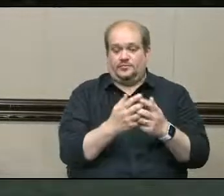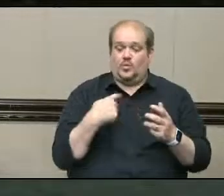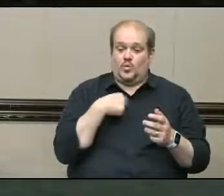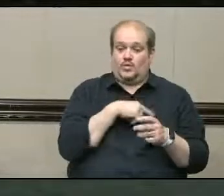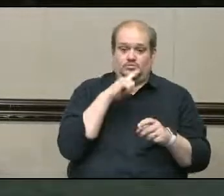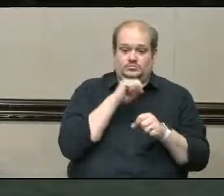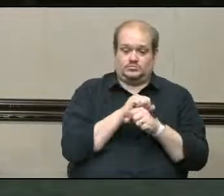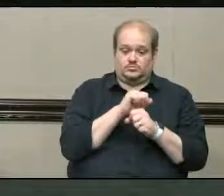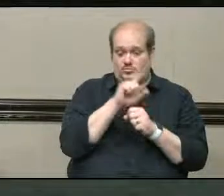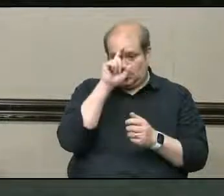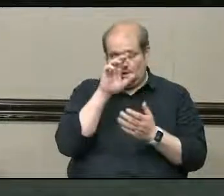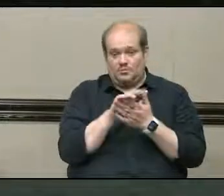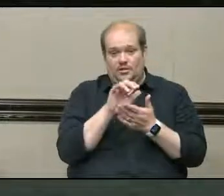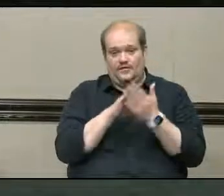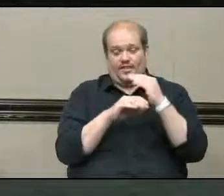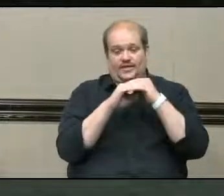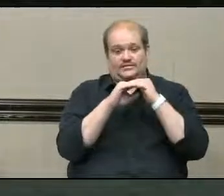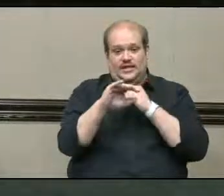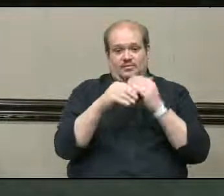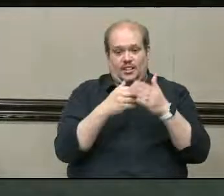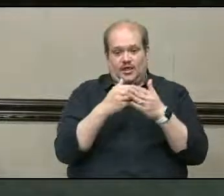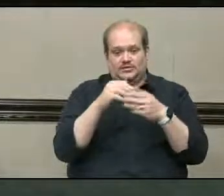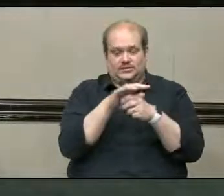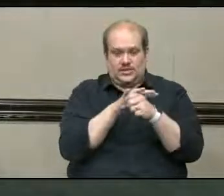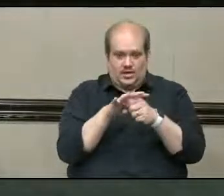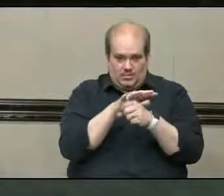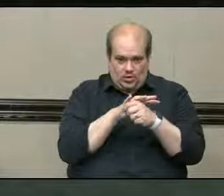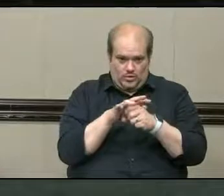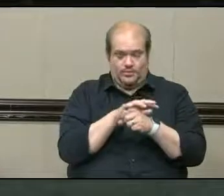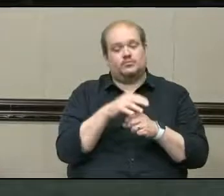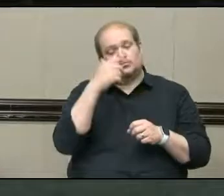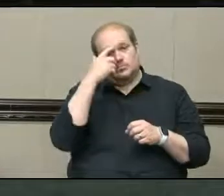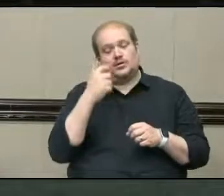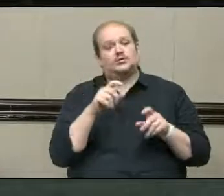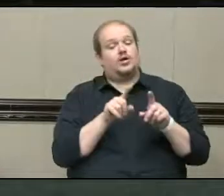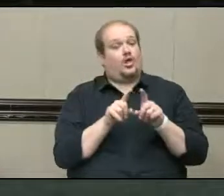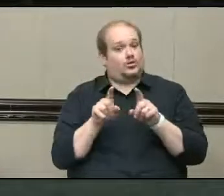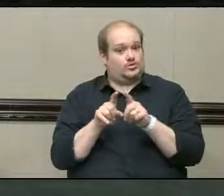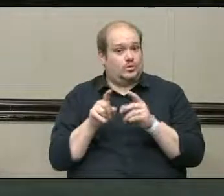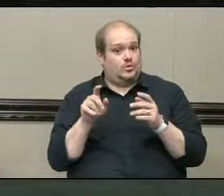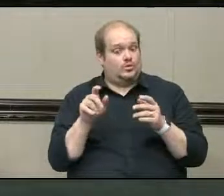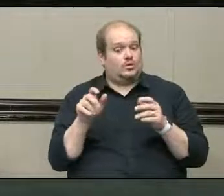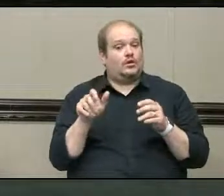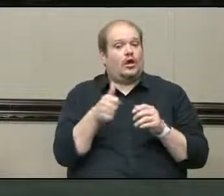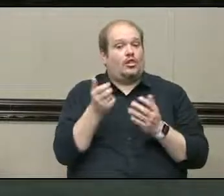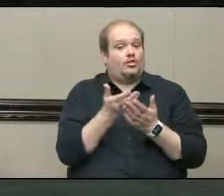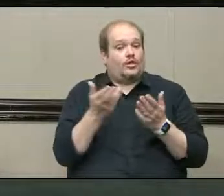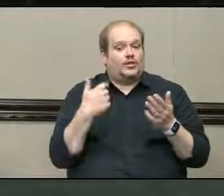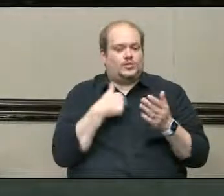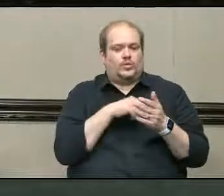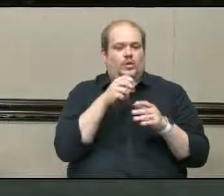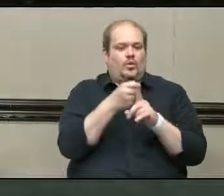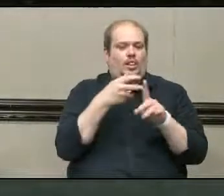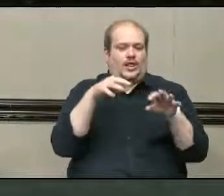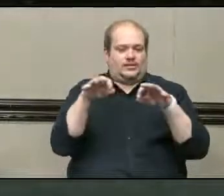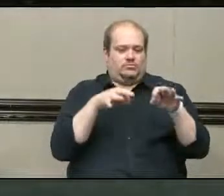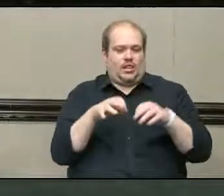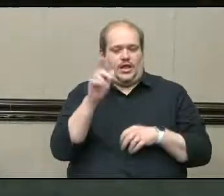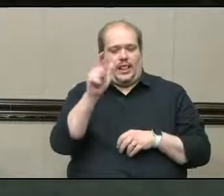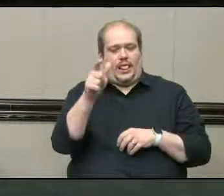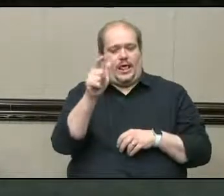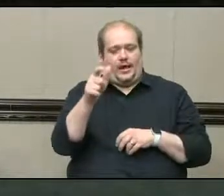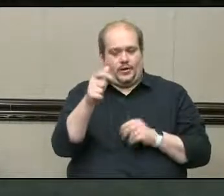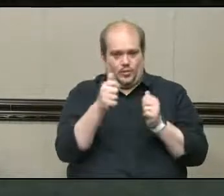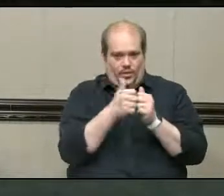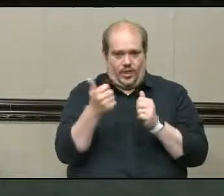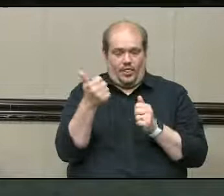do believe it stabilizes the neighborhoods. Because also in doing so with other things that we're going to explain on and some of these other questions,